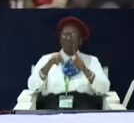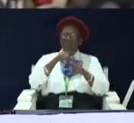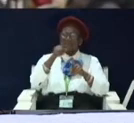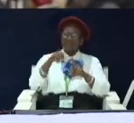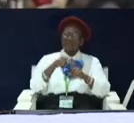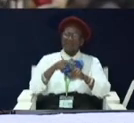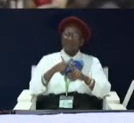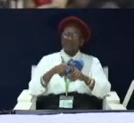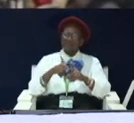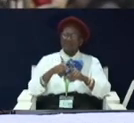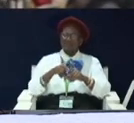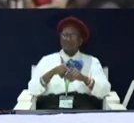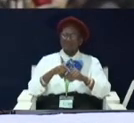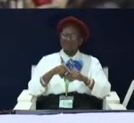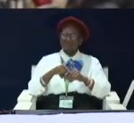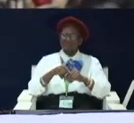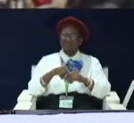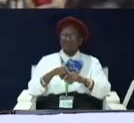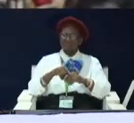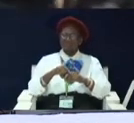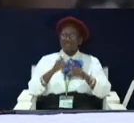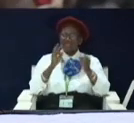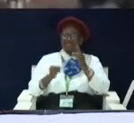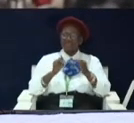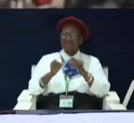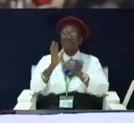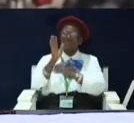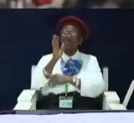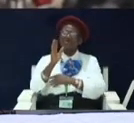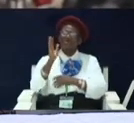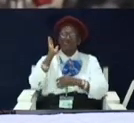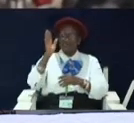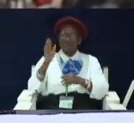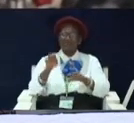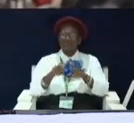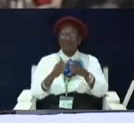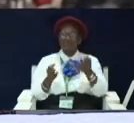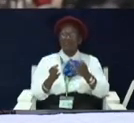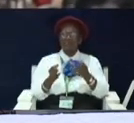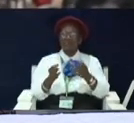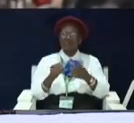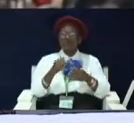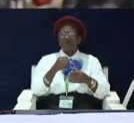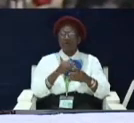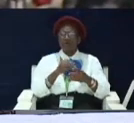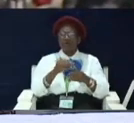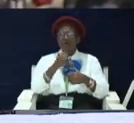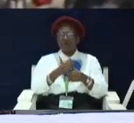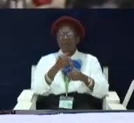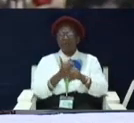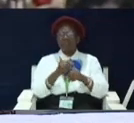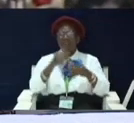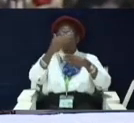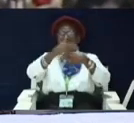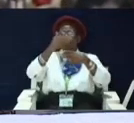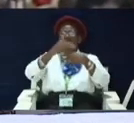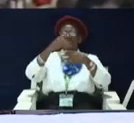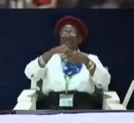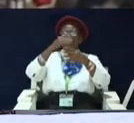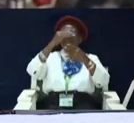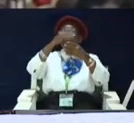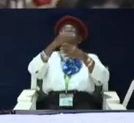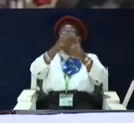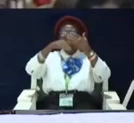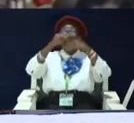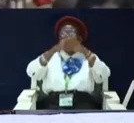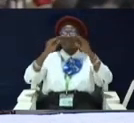If God were to make windows in heaven, can this thing be? They told him, "Go back, she will say, 'Ferris, this old door, say, let it go, she